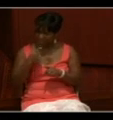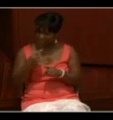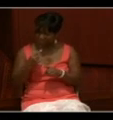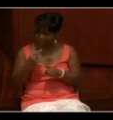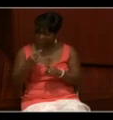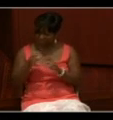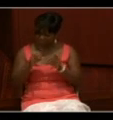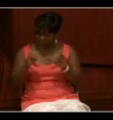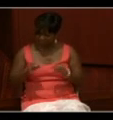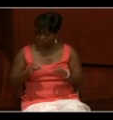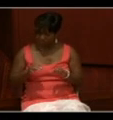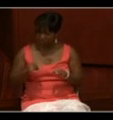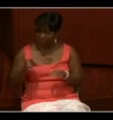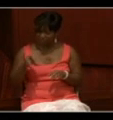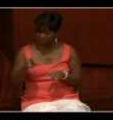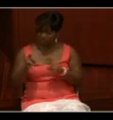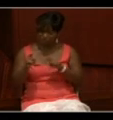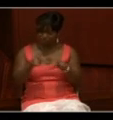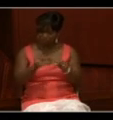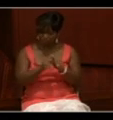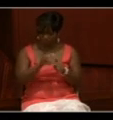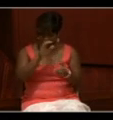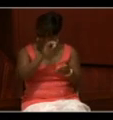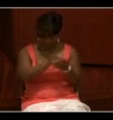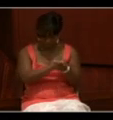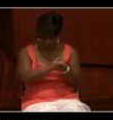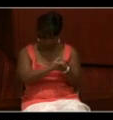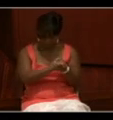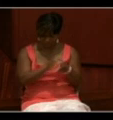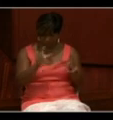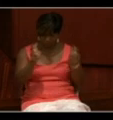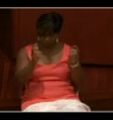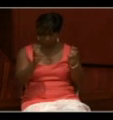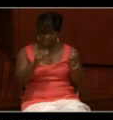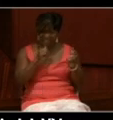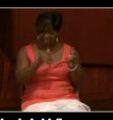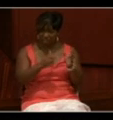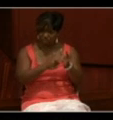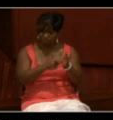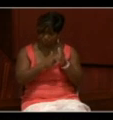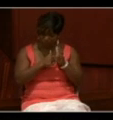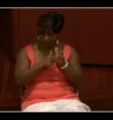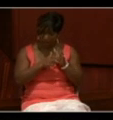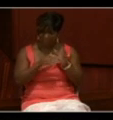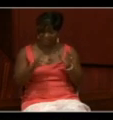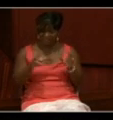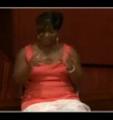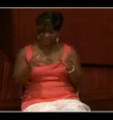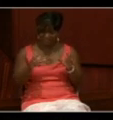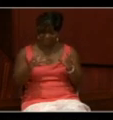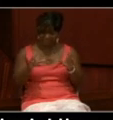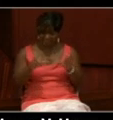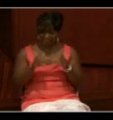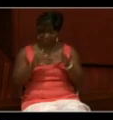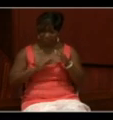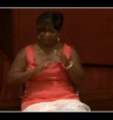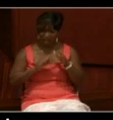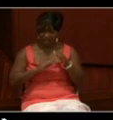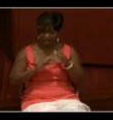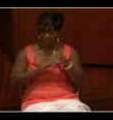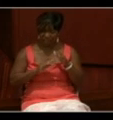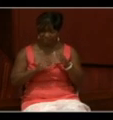is going with Yi Xing, her husband, and of course does, quote-unquote, not require any certificate under the Chinese exclusion